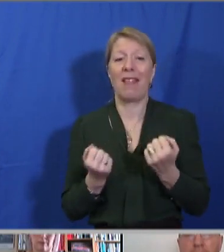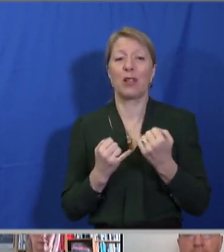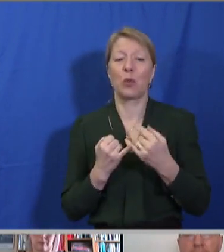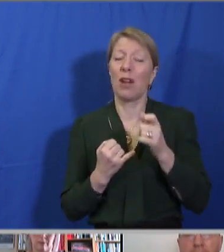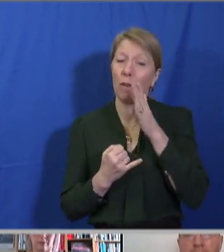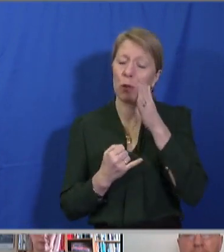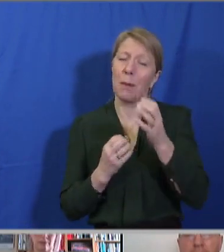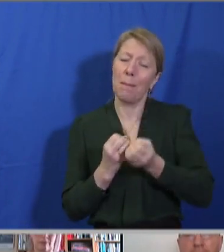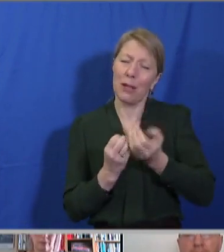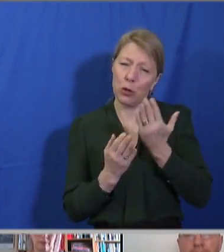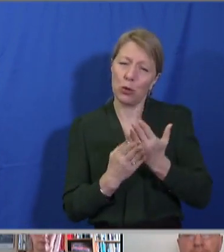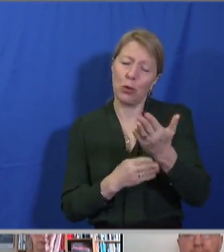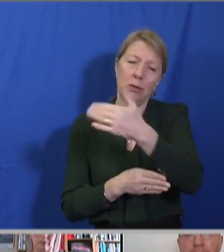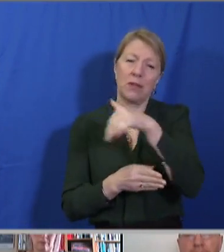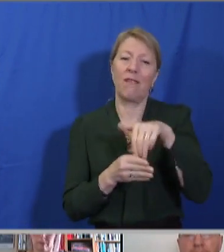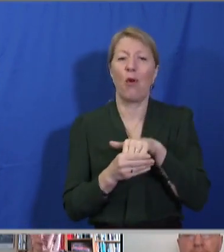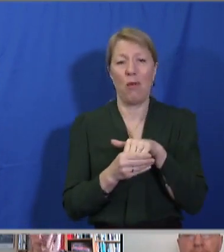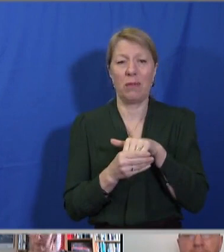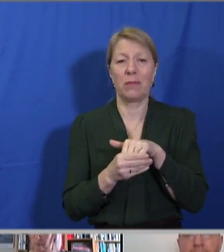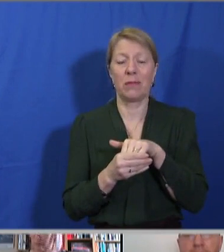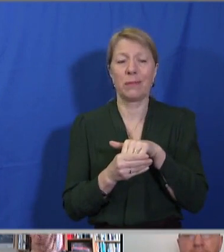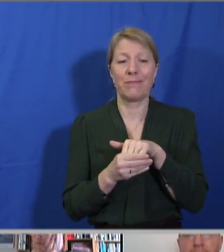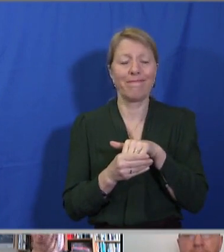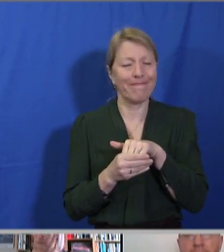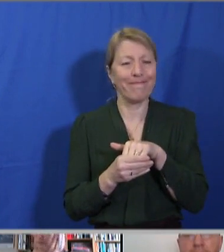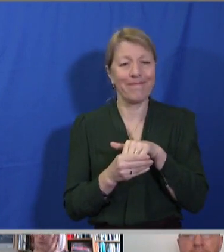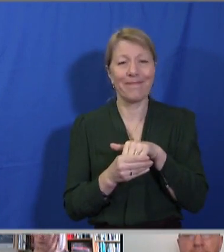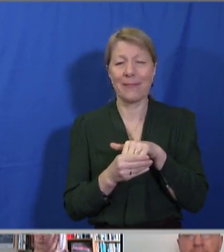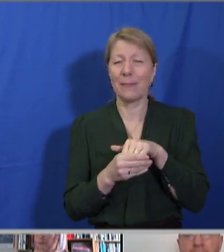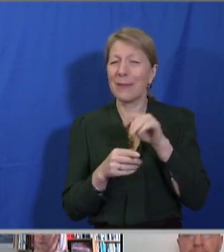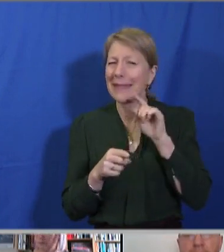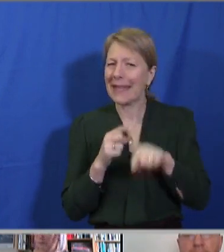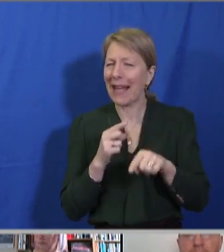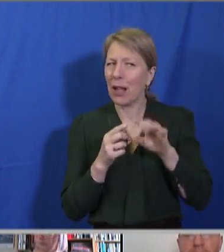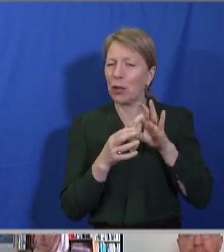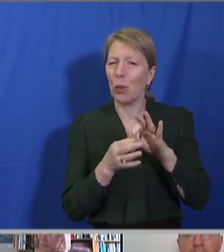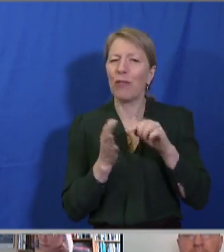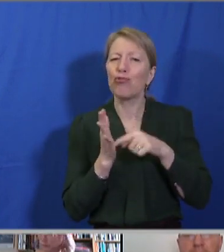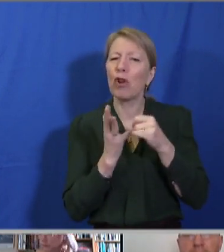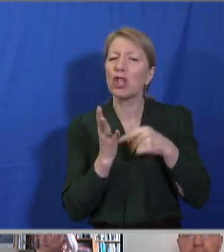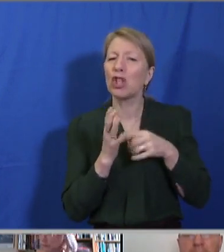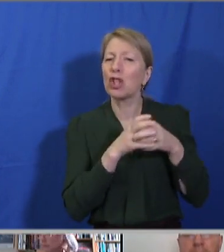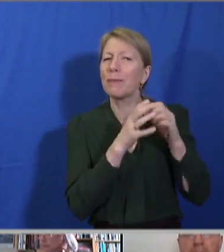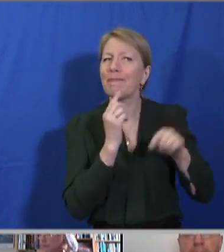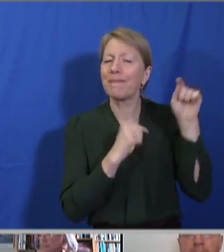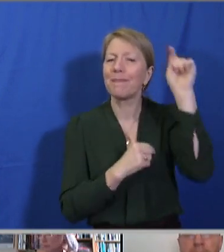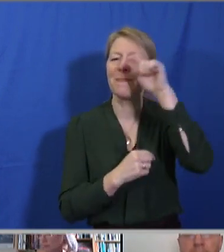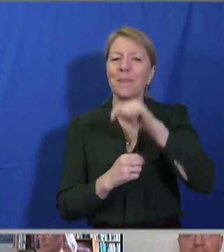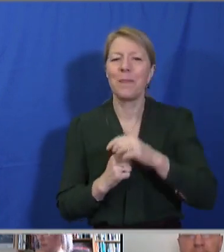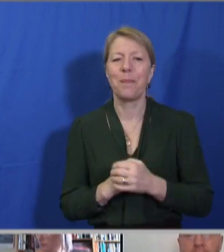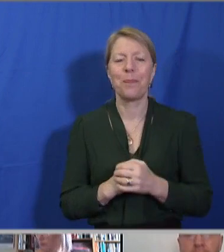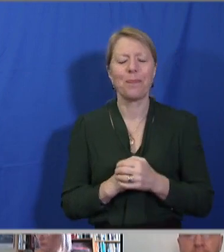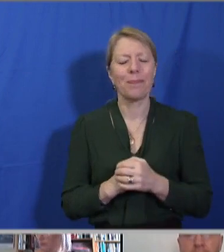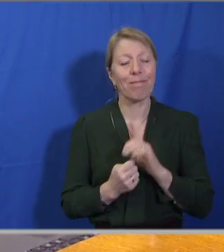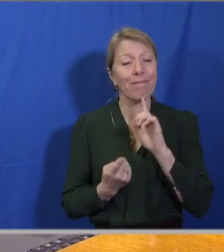future, particularly in relation to the trust. Absolutely. And I think that is the